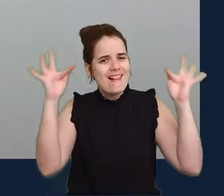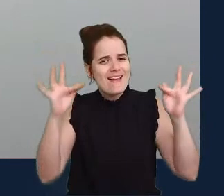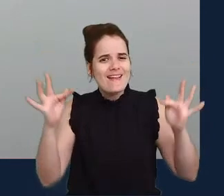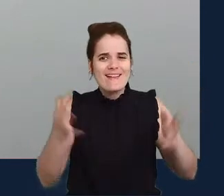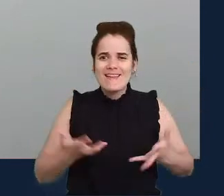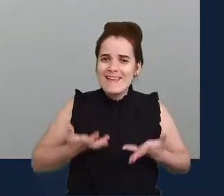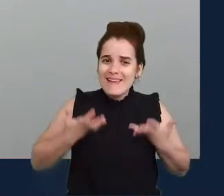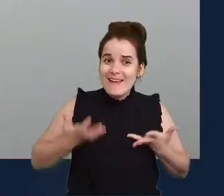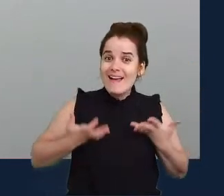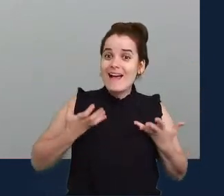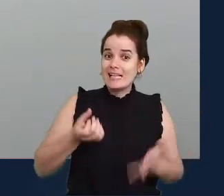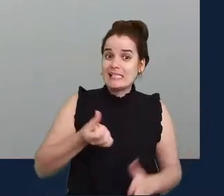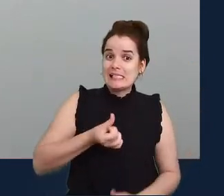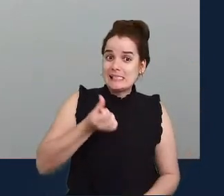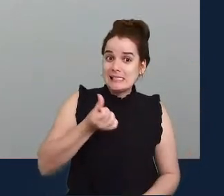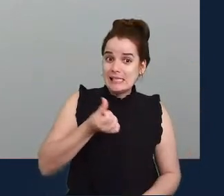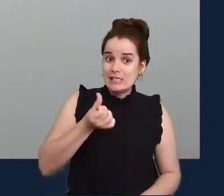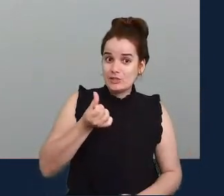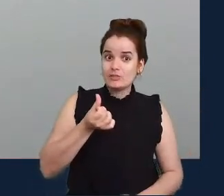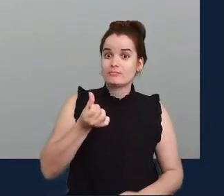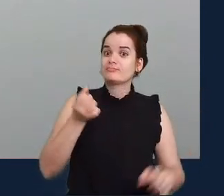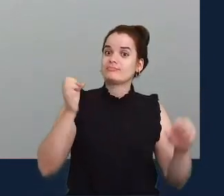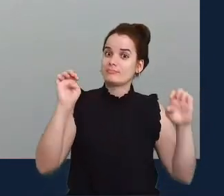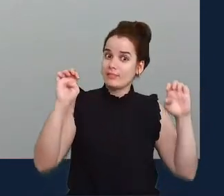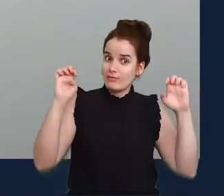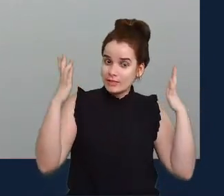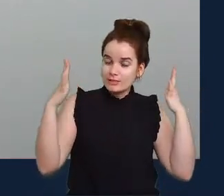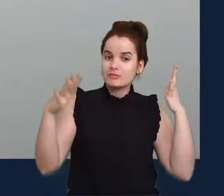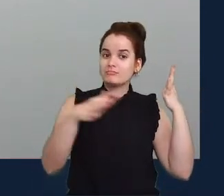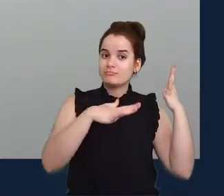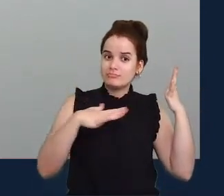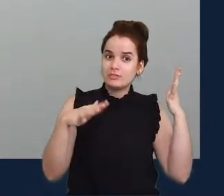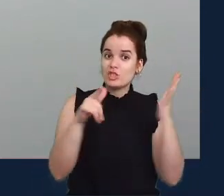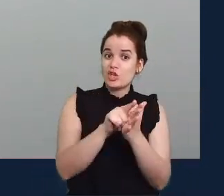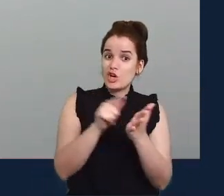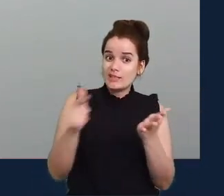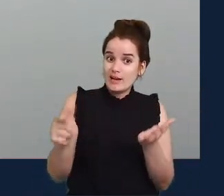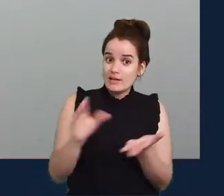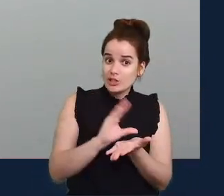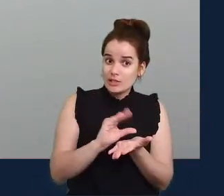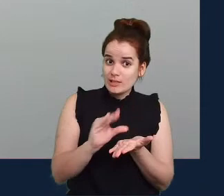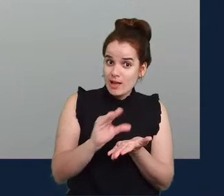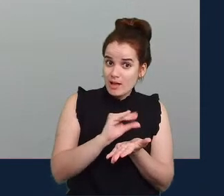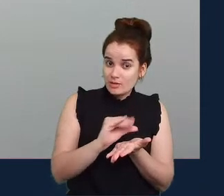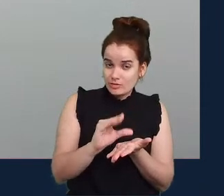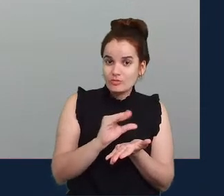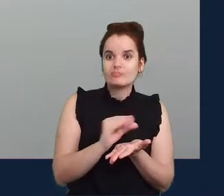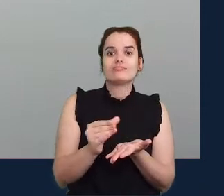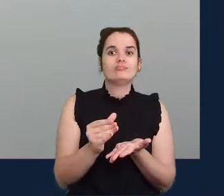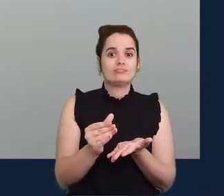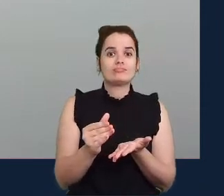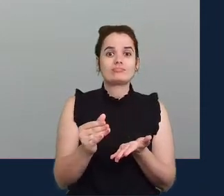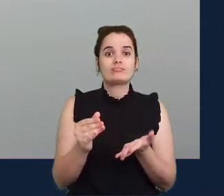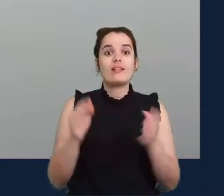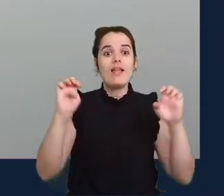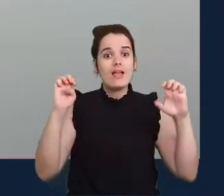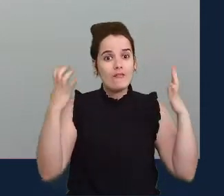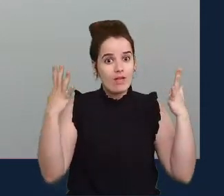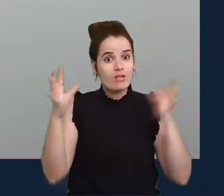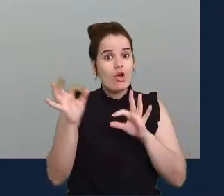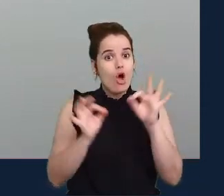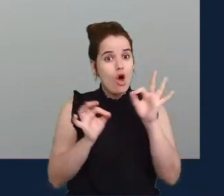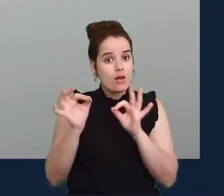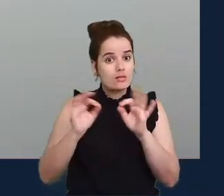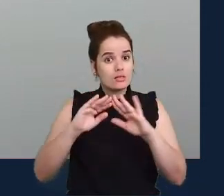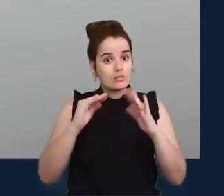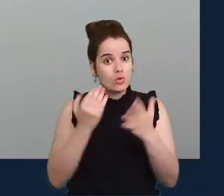Welcome, everyone. It is with great joy that we open the 6th conference, CODA BR. It's a